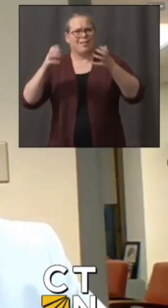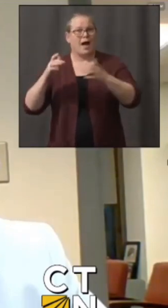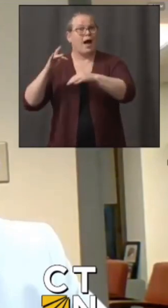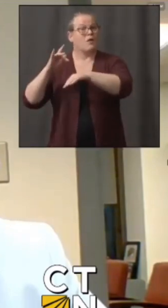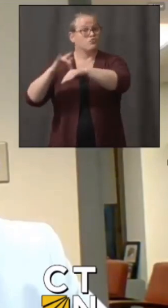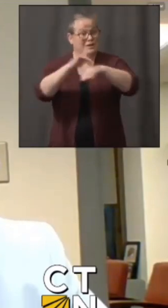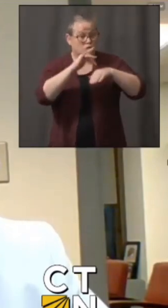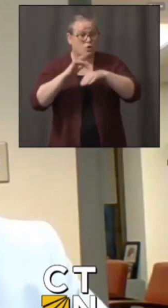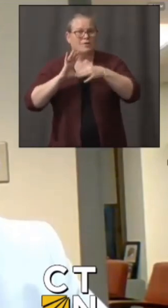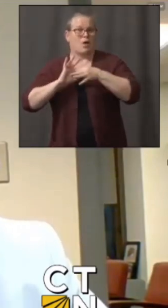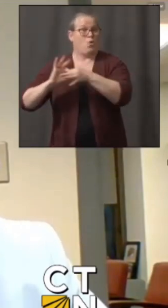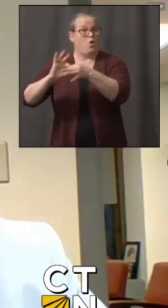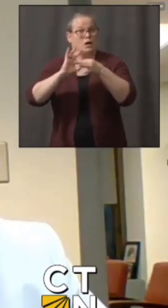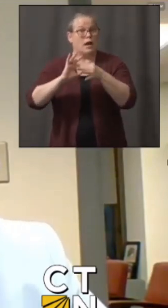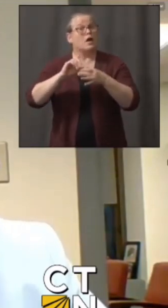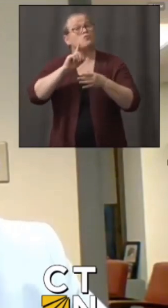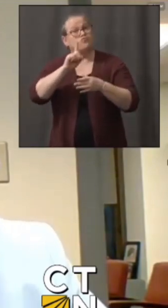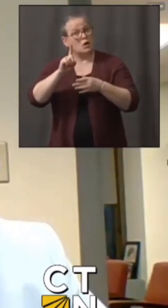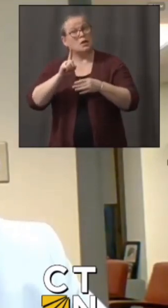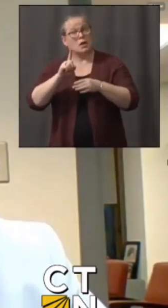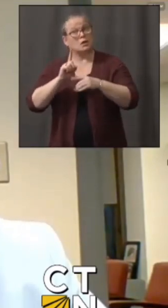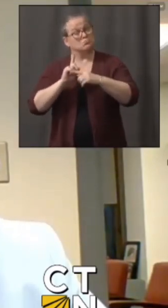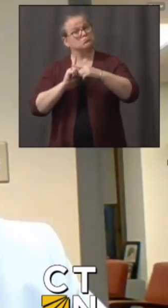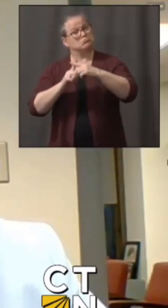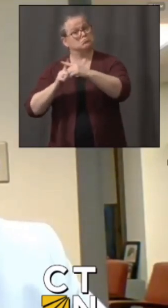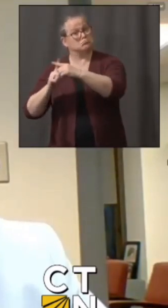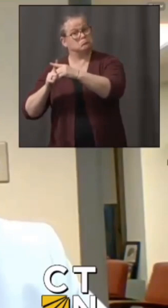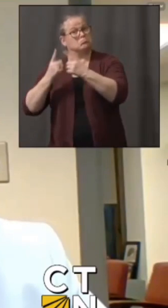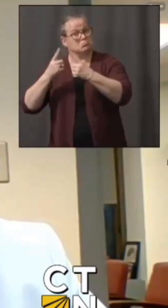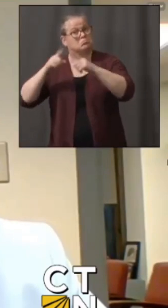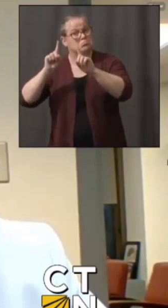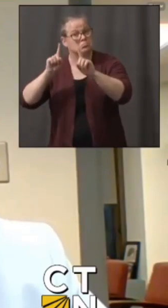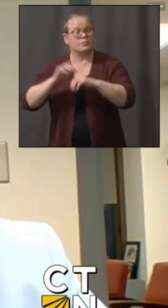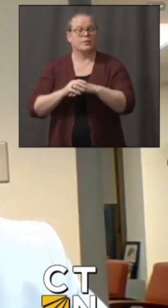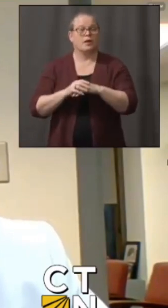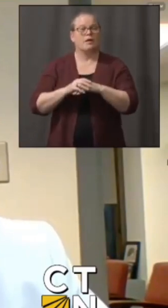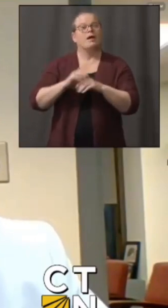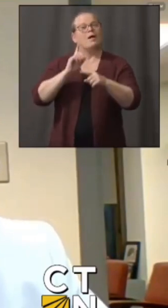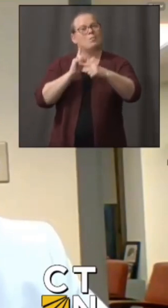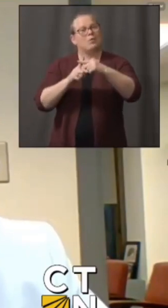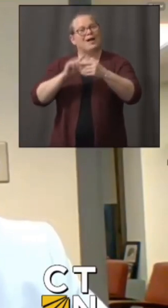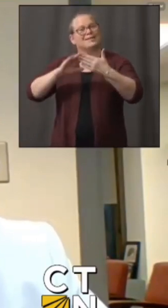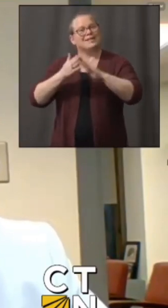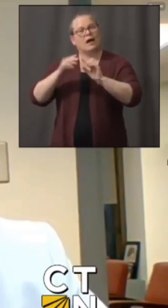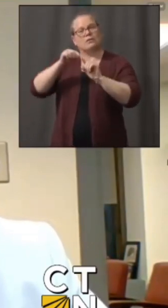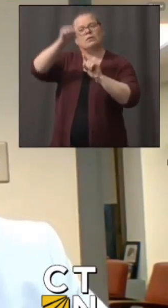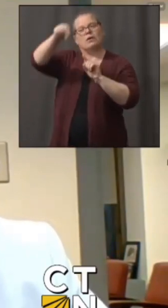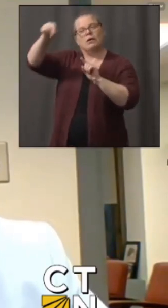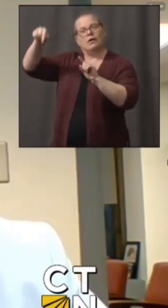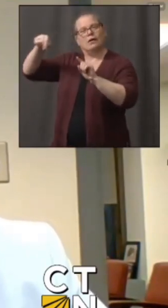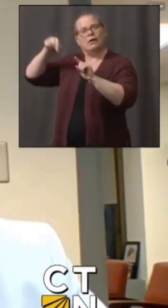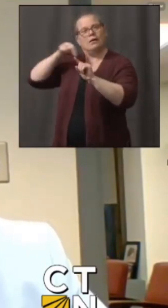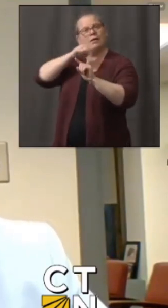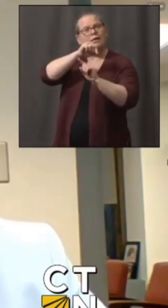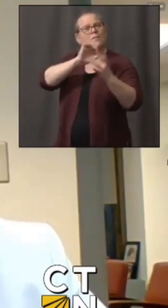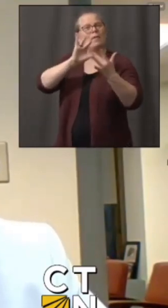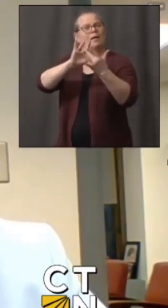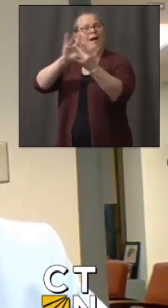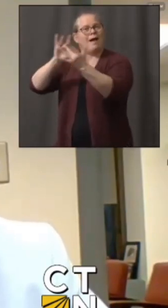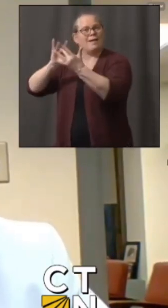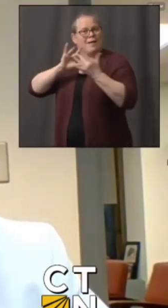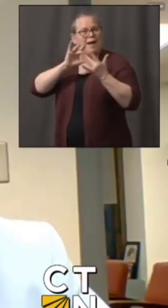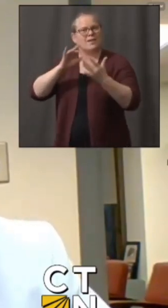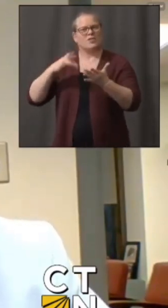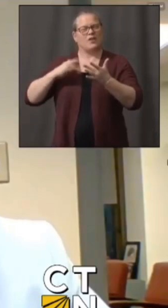going really well. Likewise, we've been talking to other towns around us, and so we've really kind of created a network. So I would grade